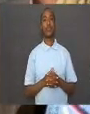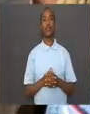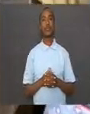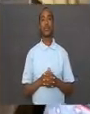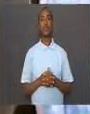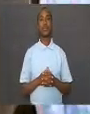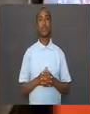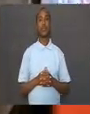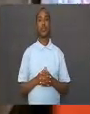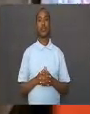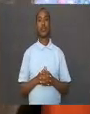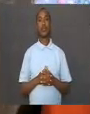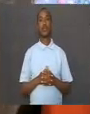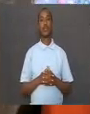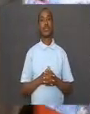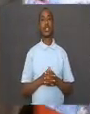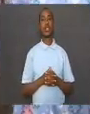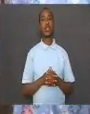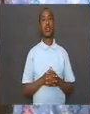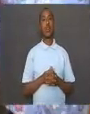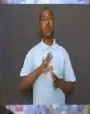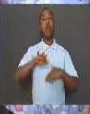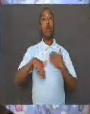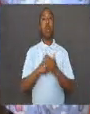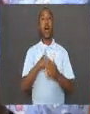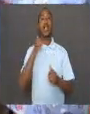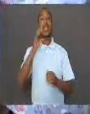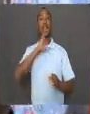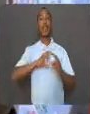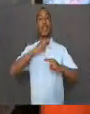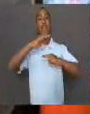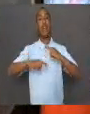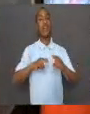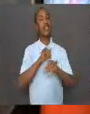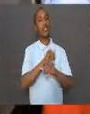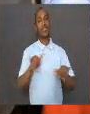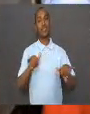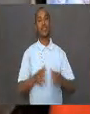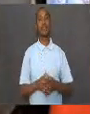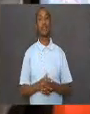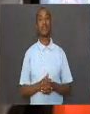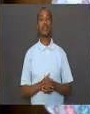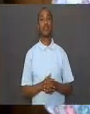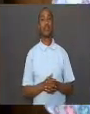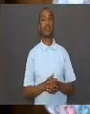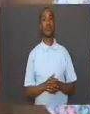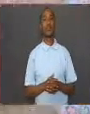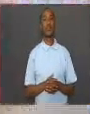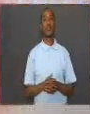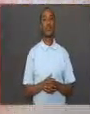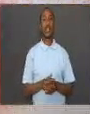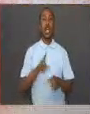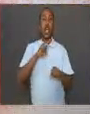mass, just like all other chemical reactions.